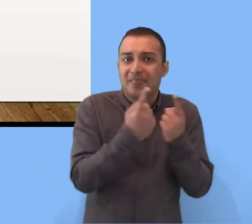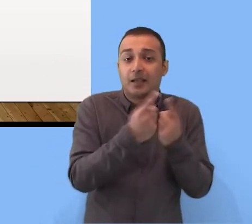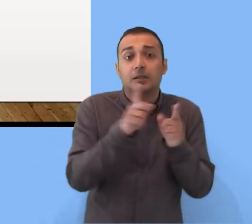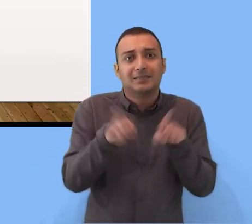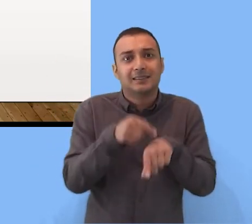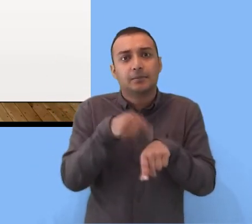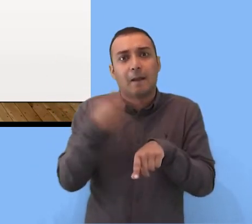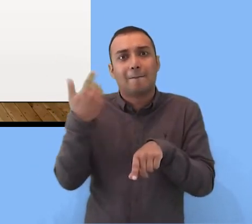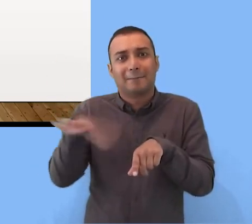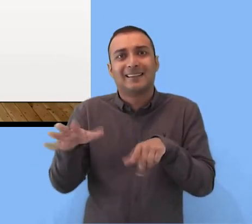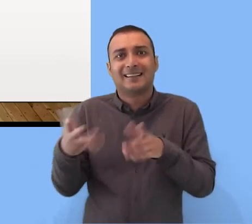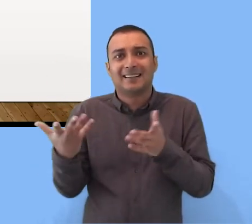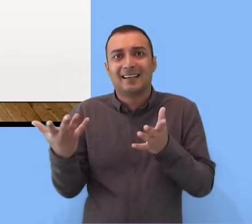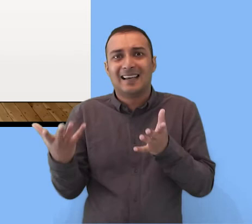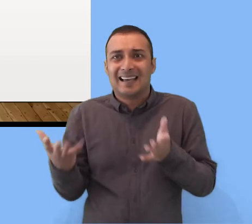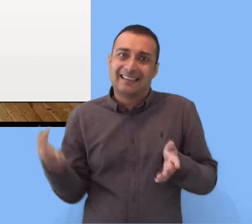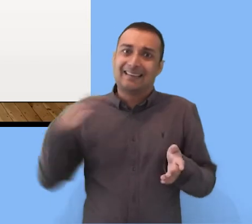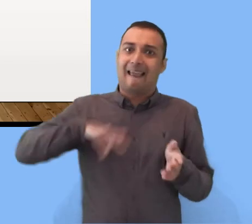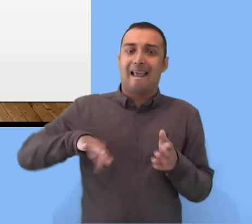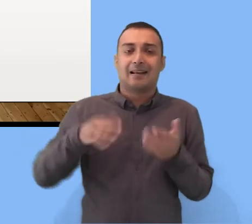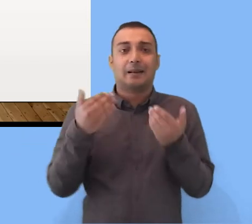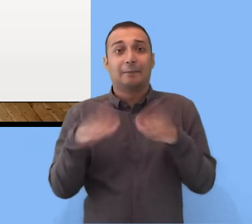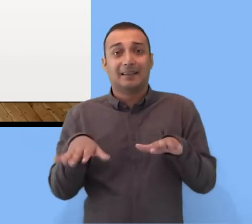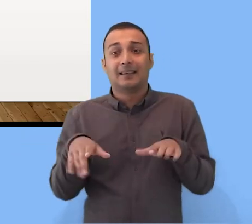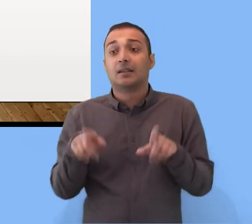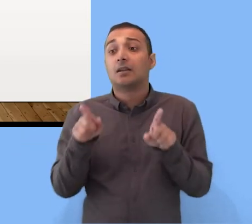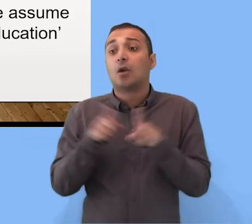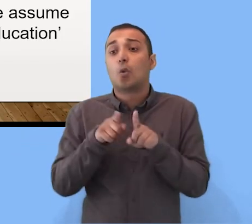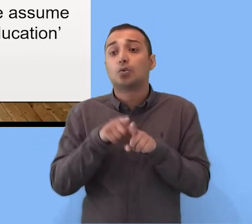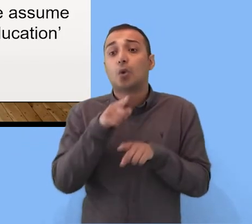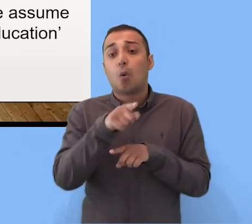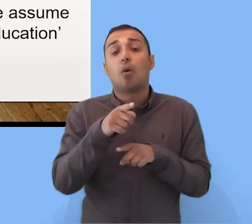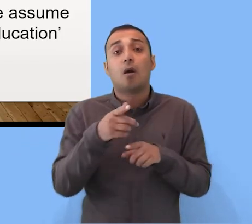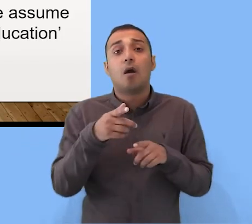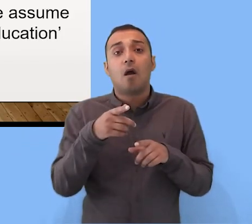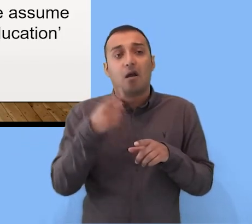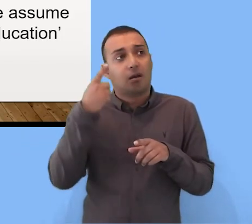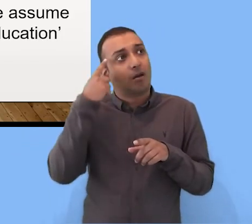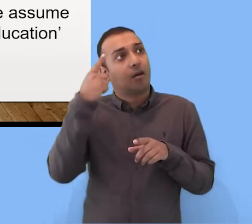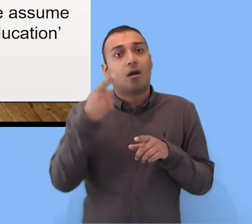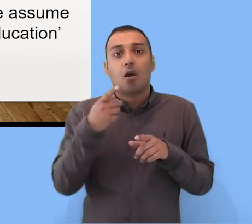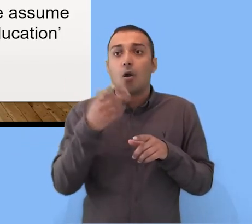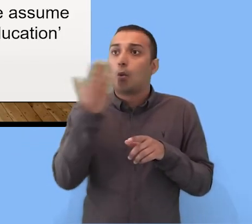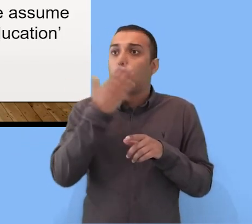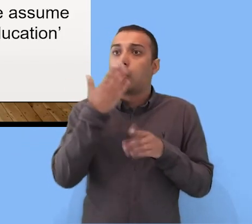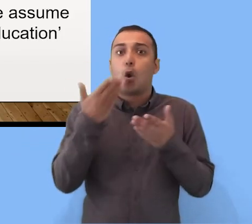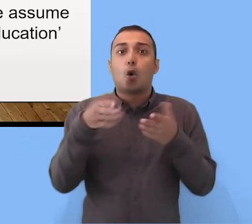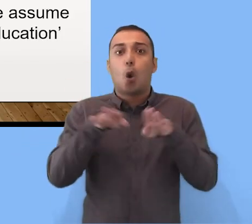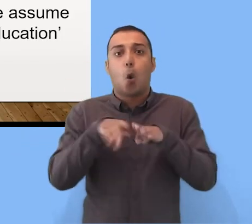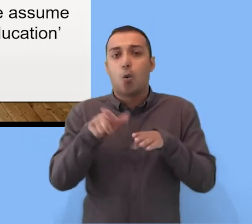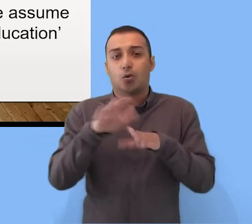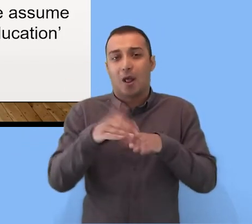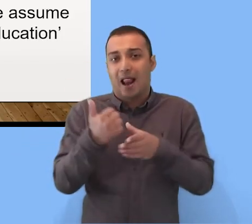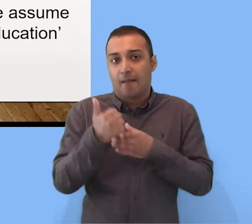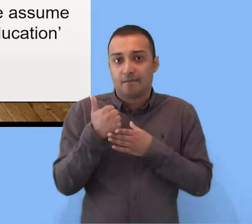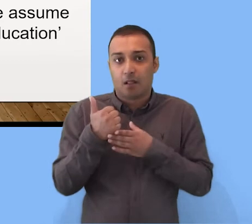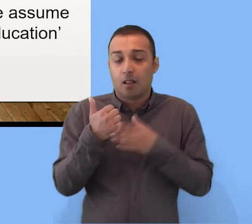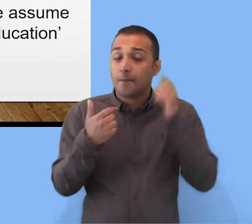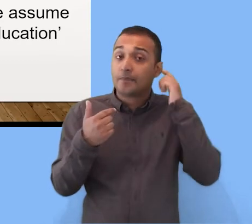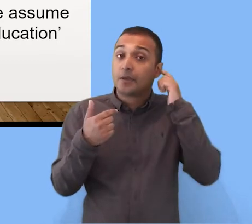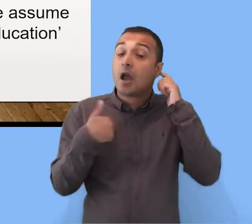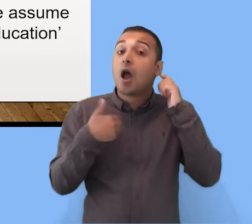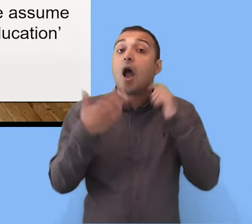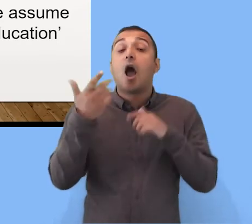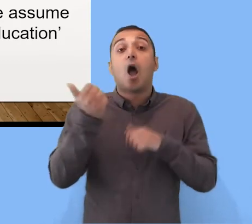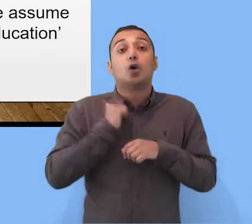things. And the assumption that schools have been closed is another unhelpful term. We assume that learning has been lost because it